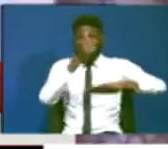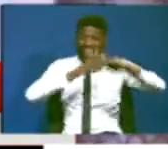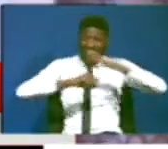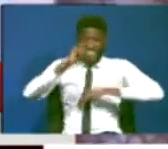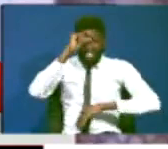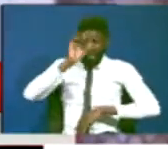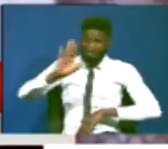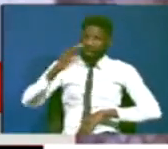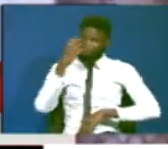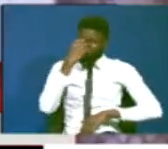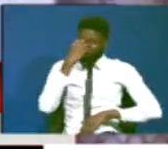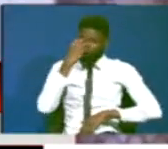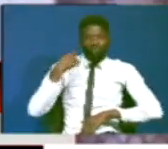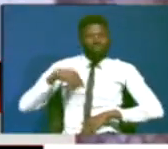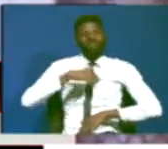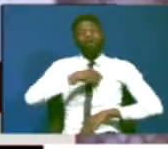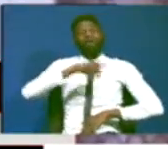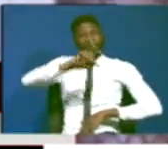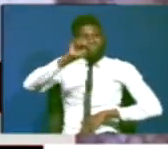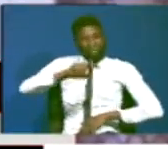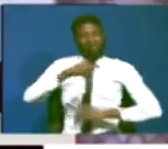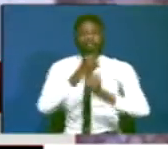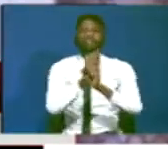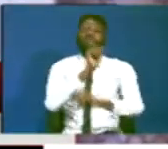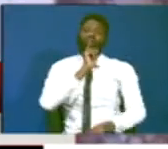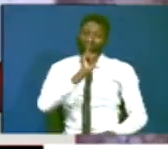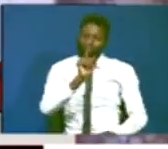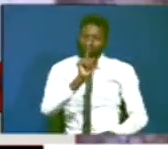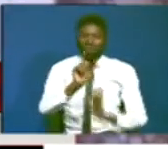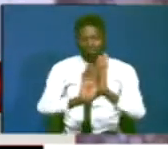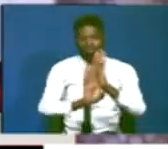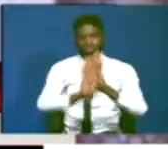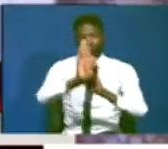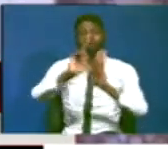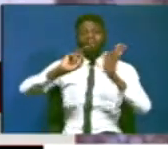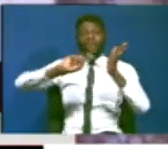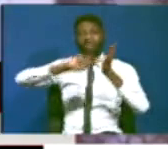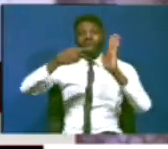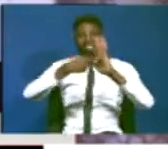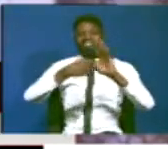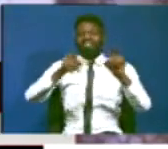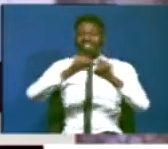make sure that those development projects are pursued to a logical conclusion,